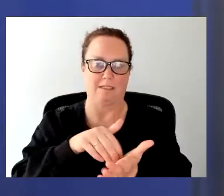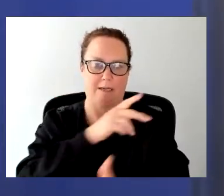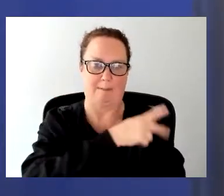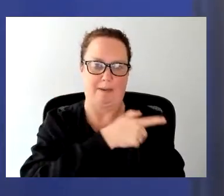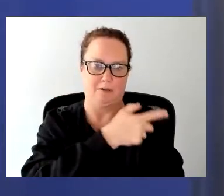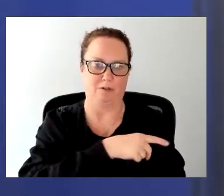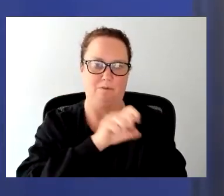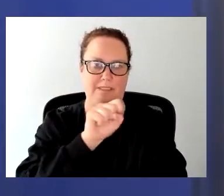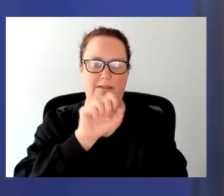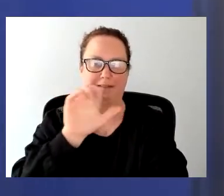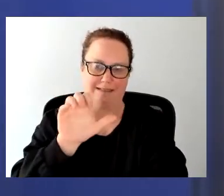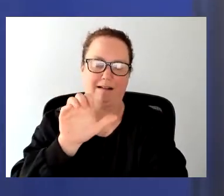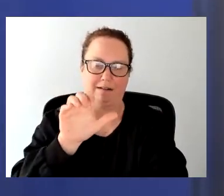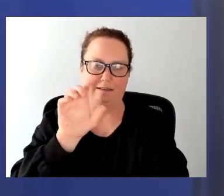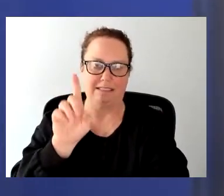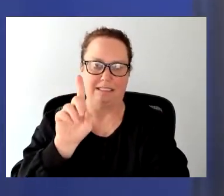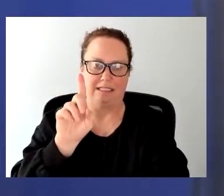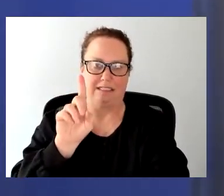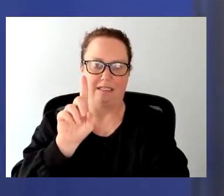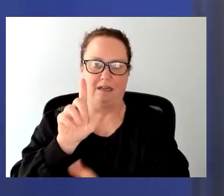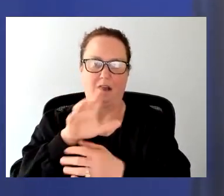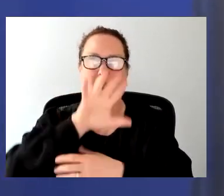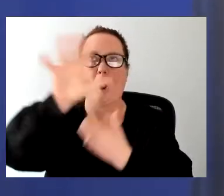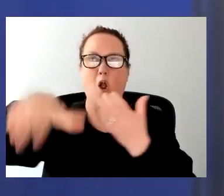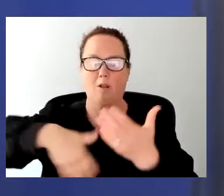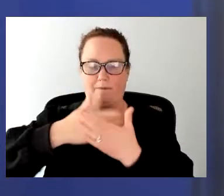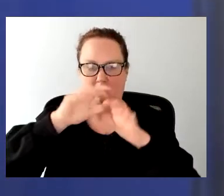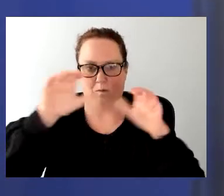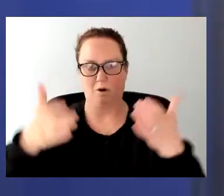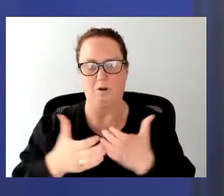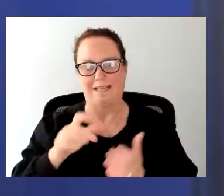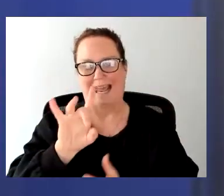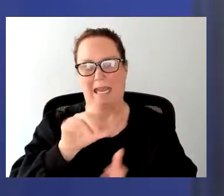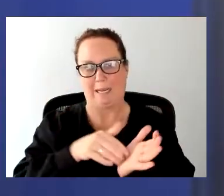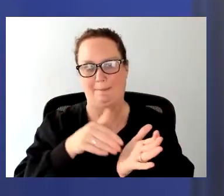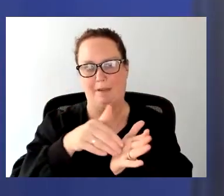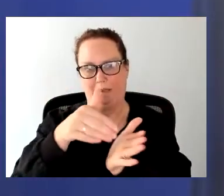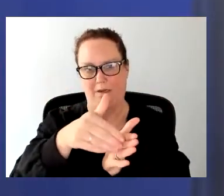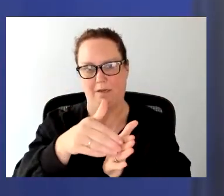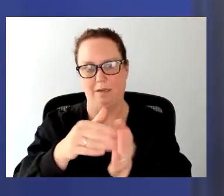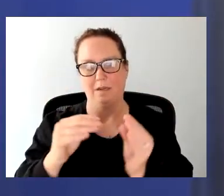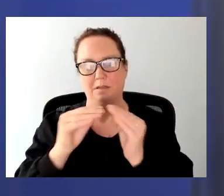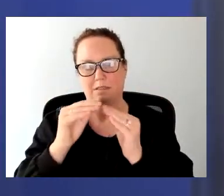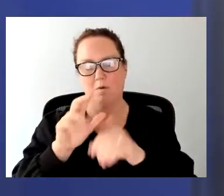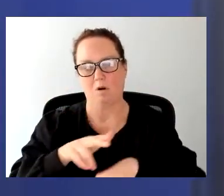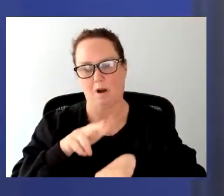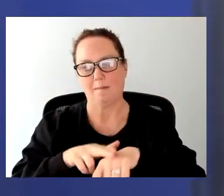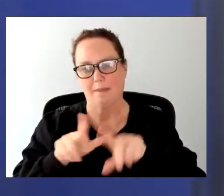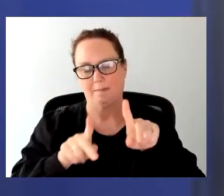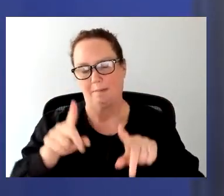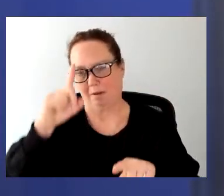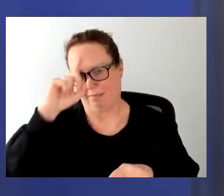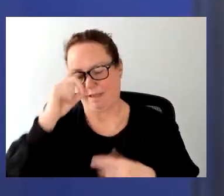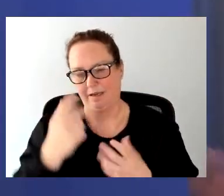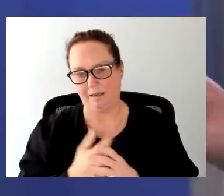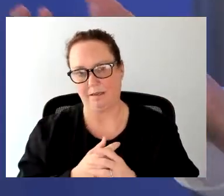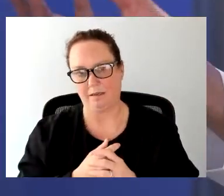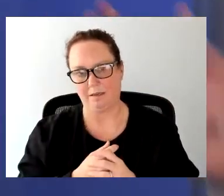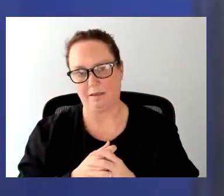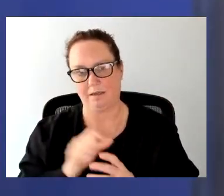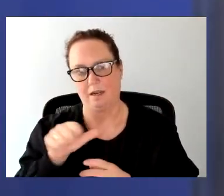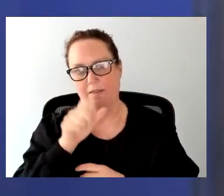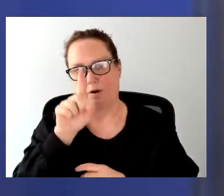cell. Worldwide, 8 million. So it's more common than people think. To the other question, I'm going to ask